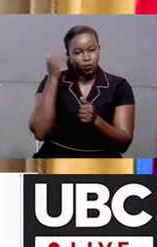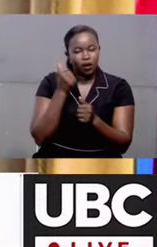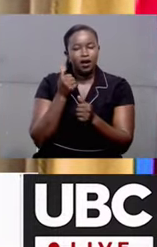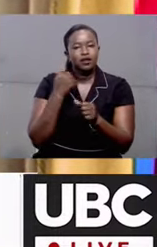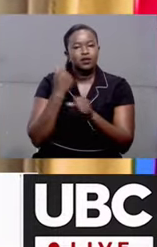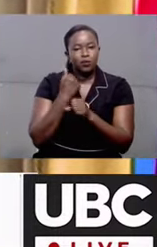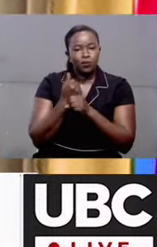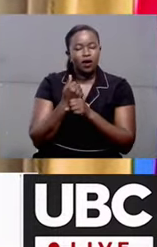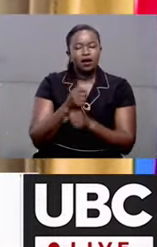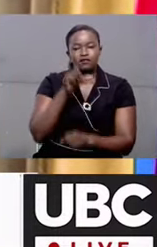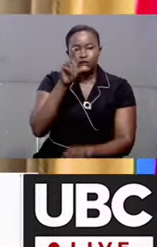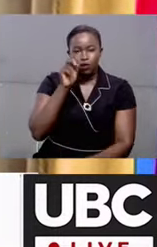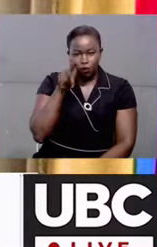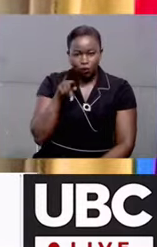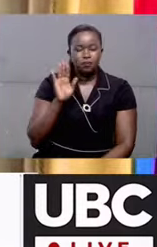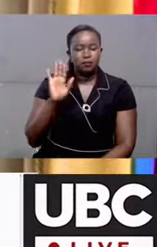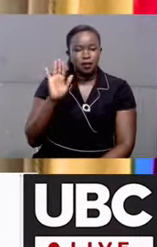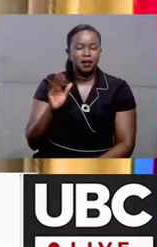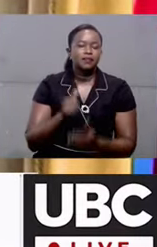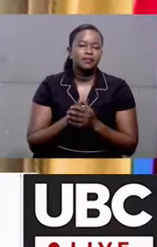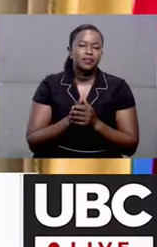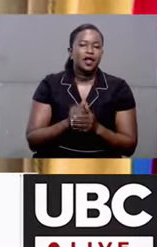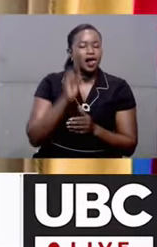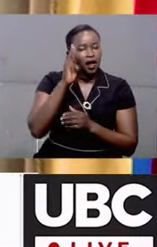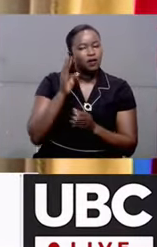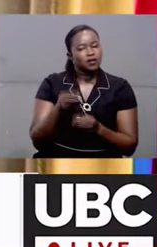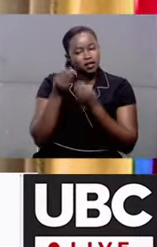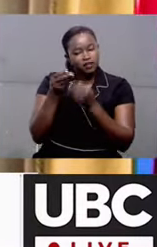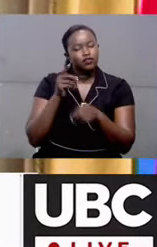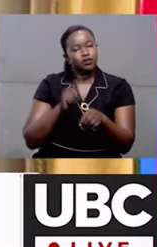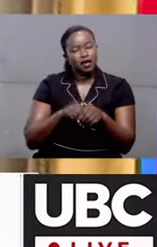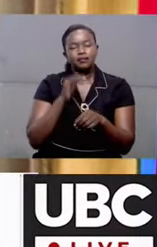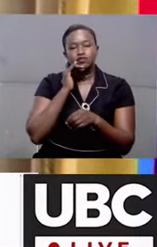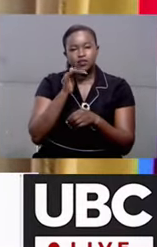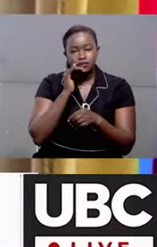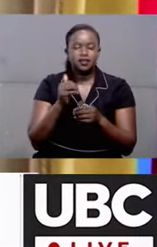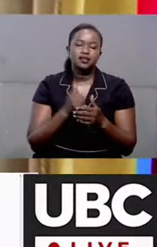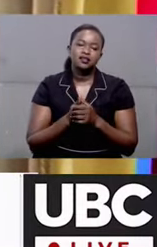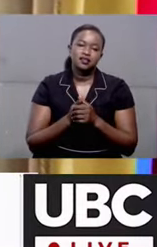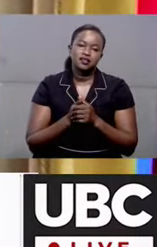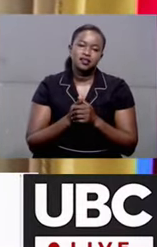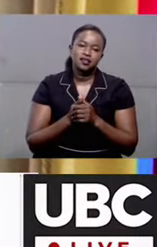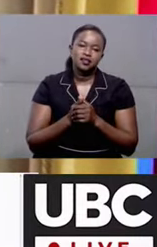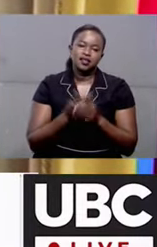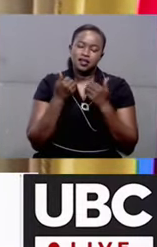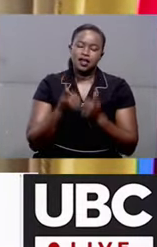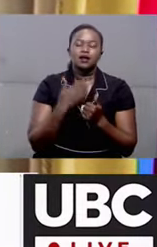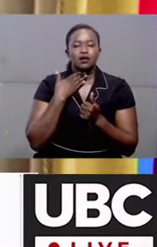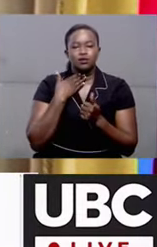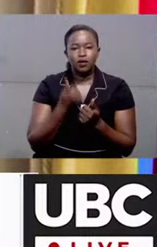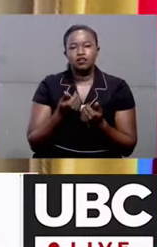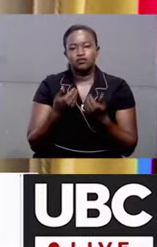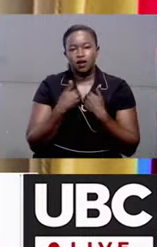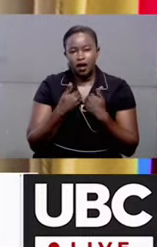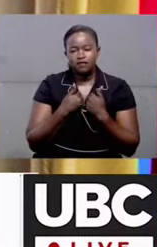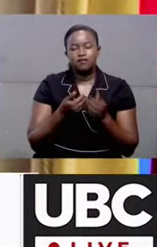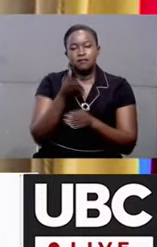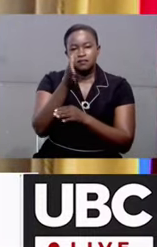opposition. I am going to give you to speak. Let me have the ministerial